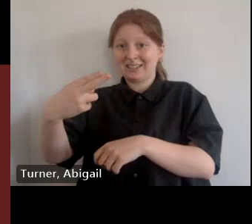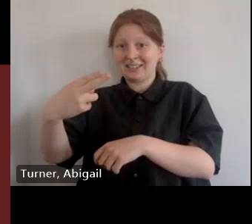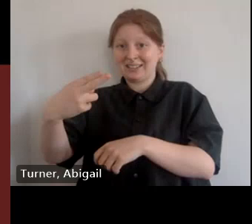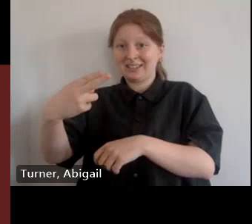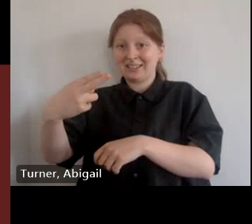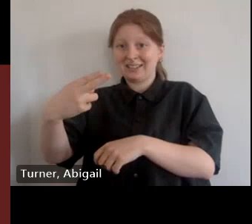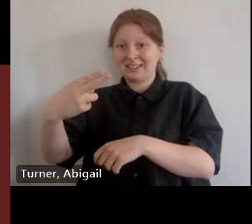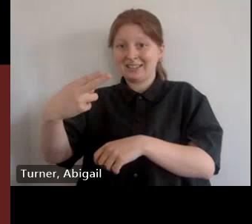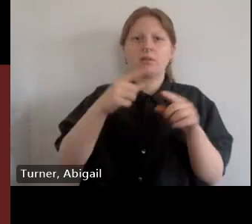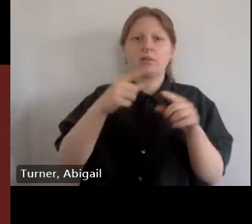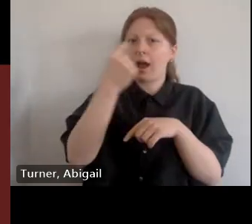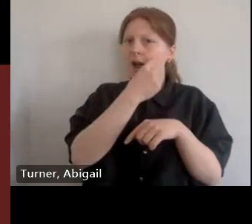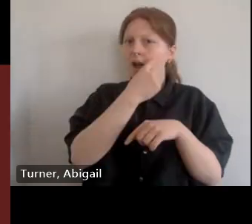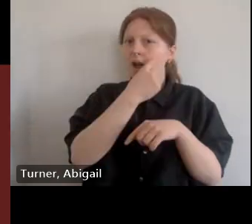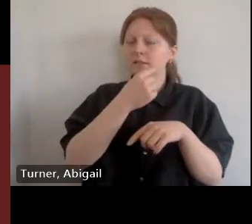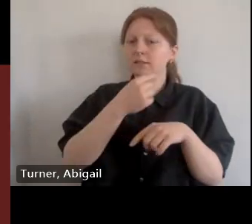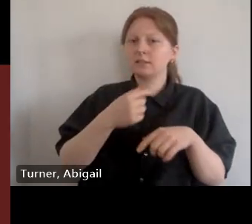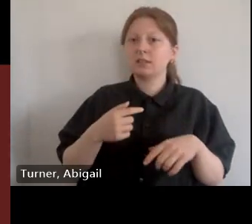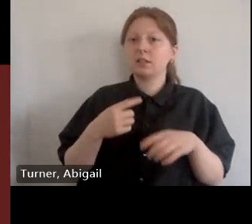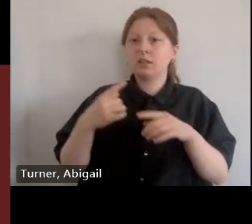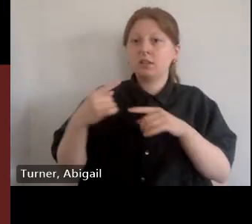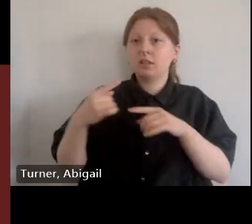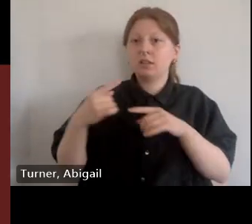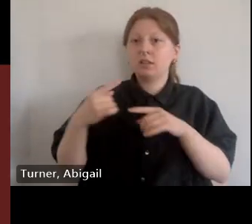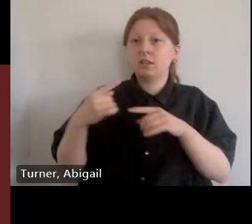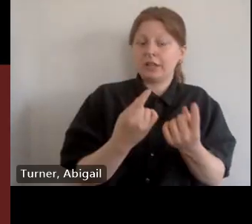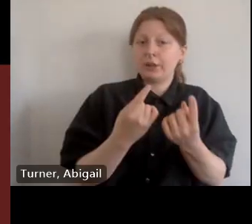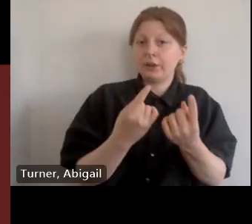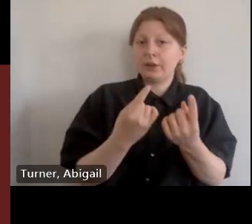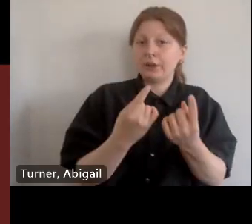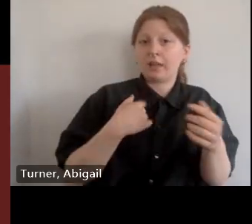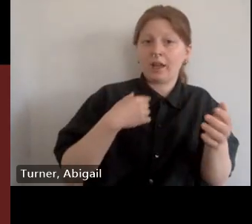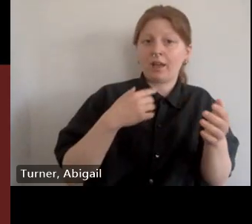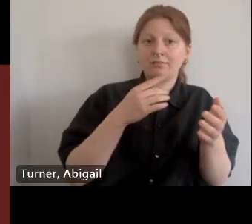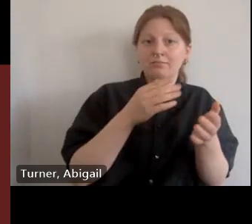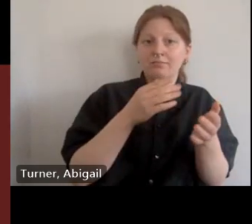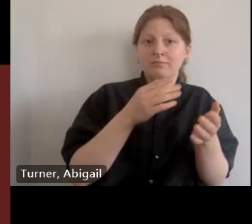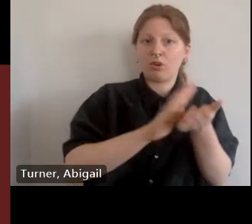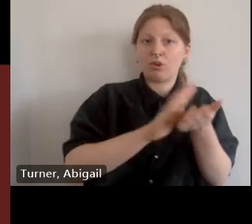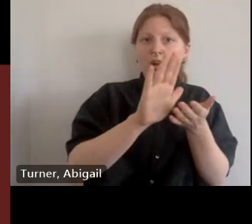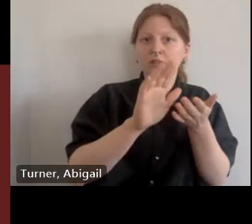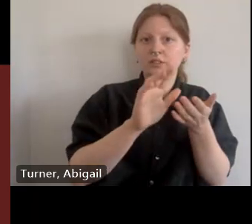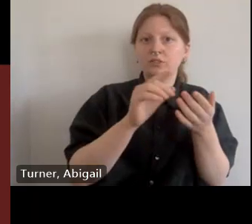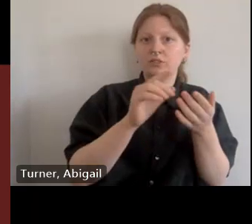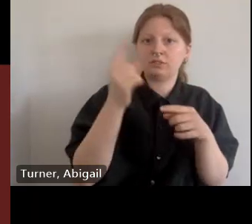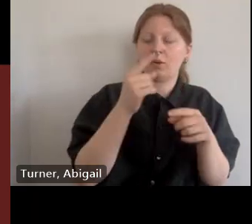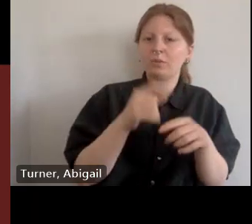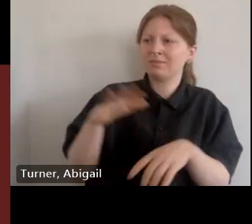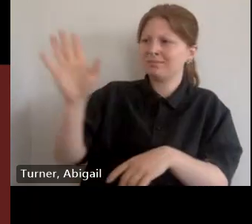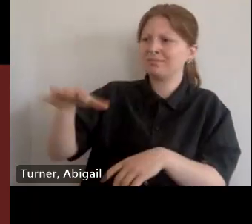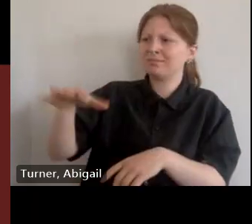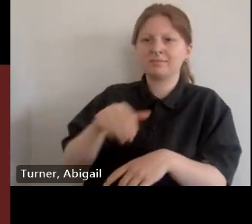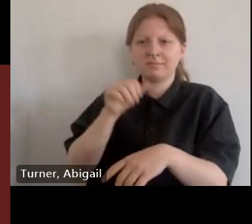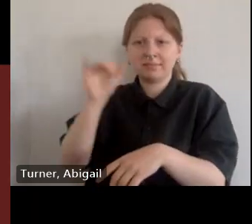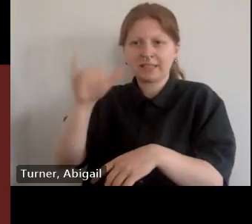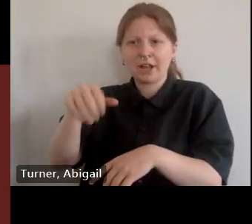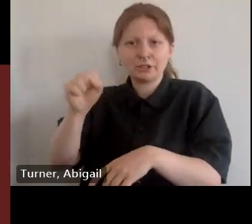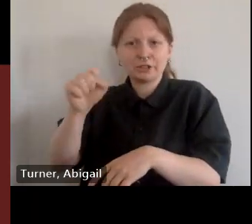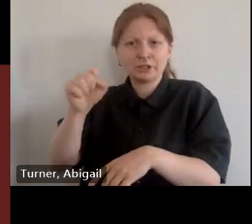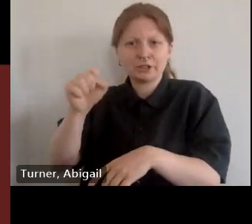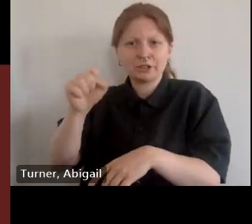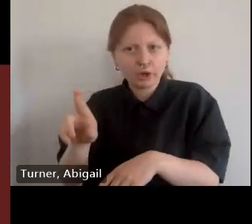someone checked the fact that I was saying something that was a slur, and I had no idea. Um, and that